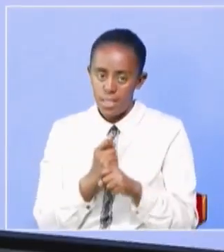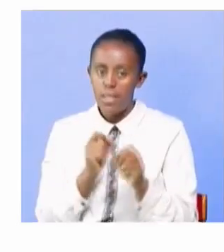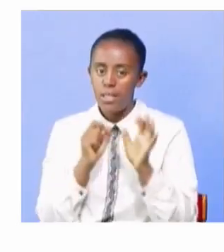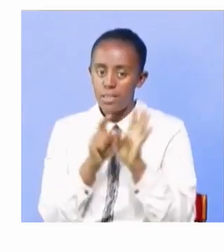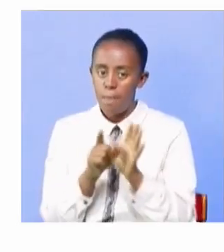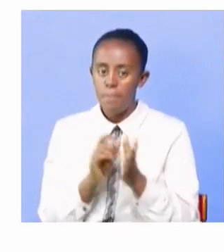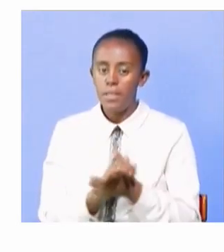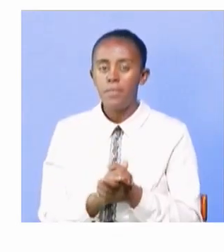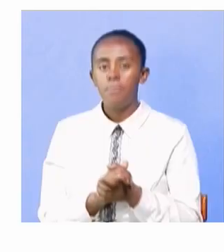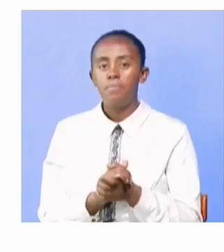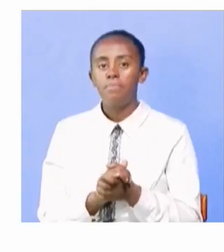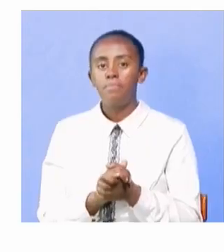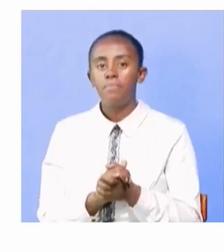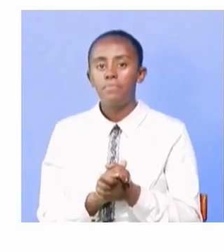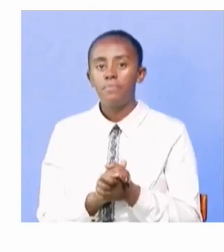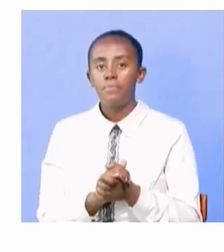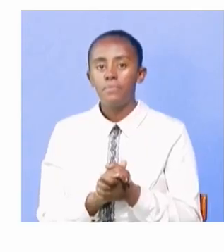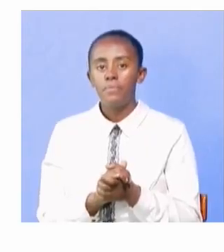example.